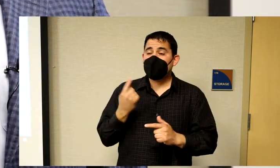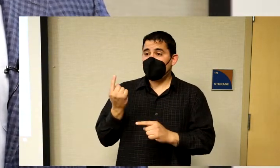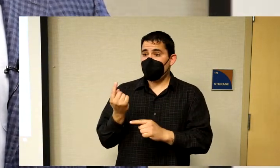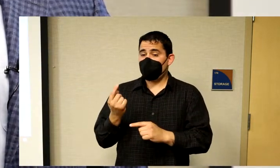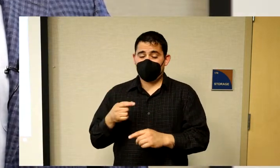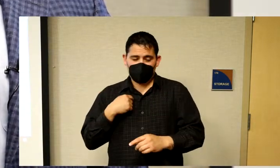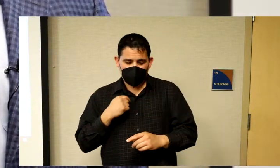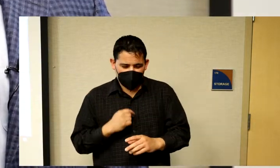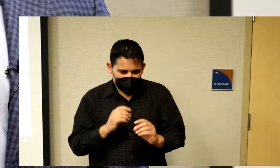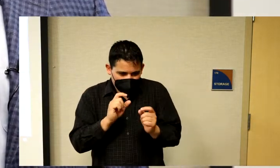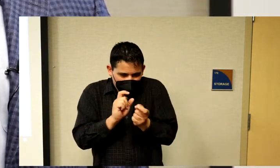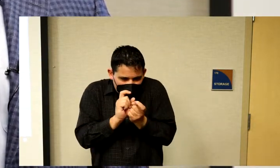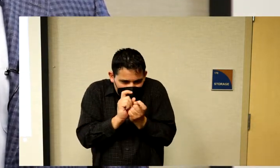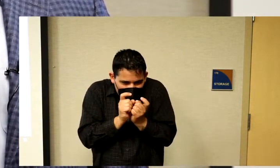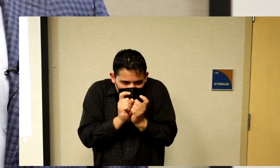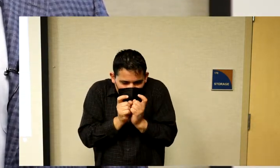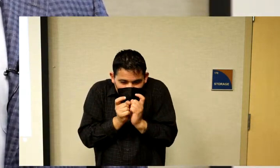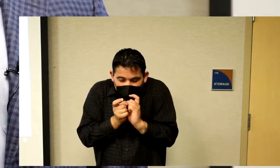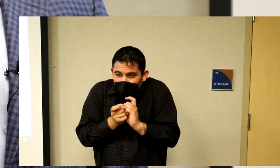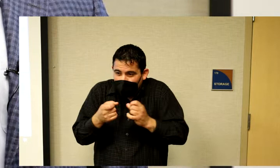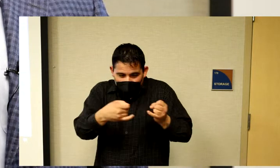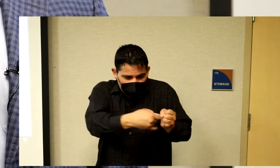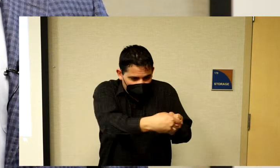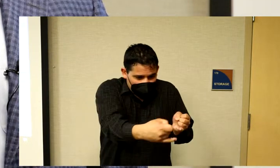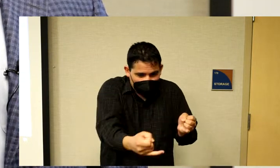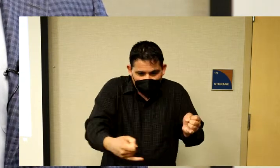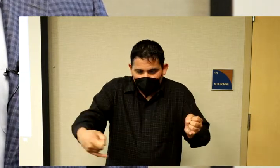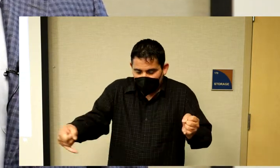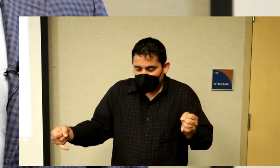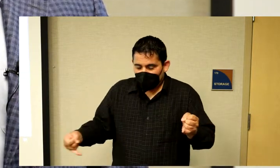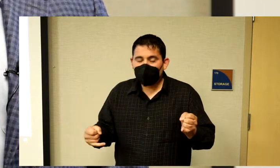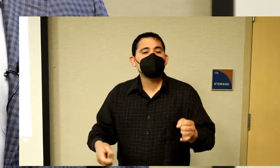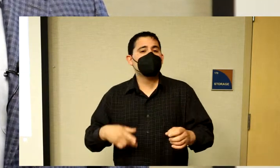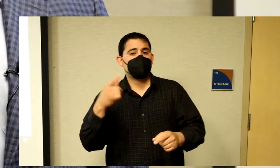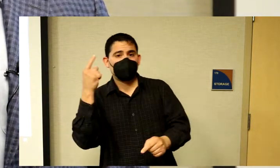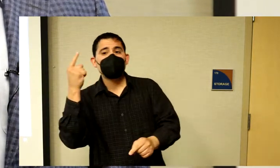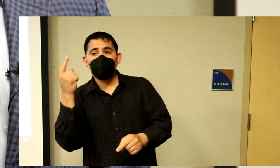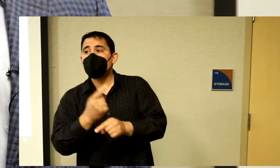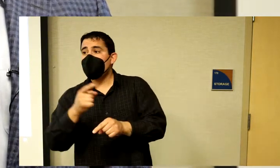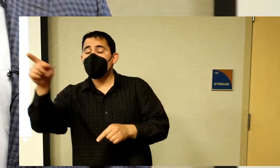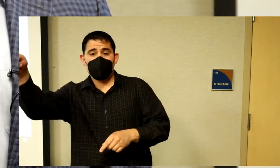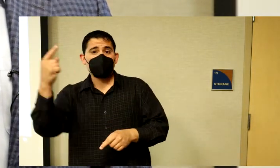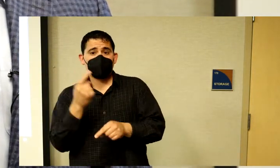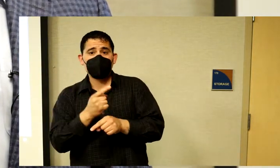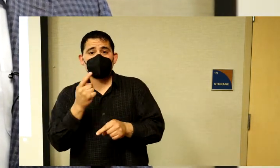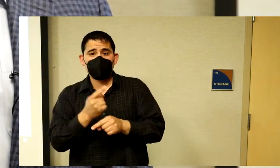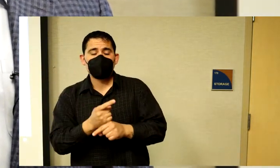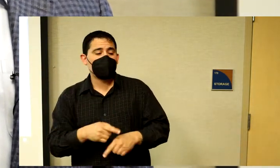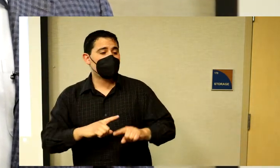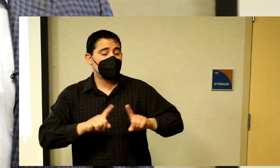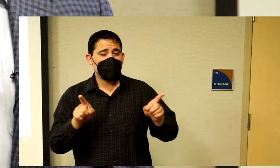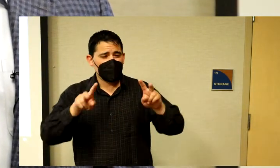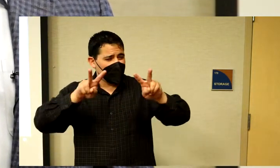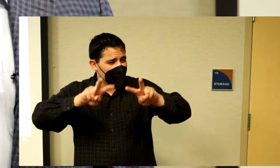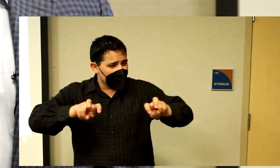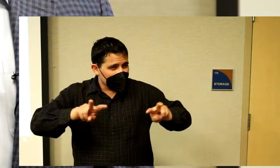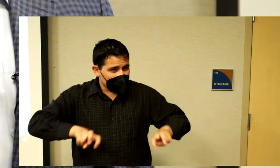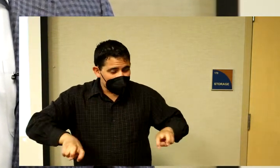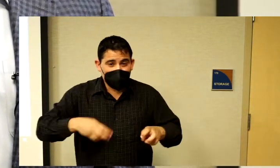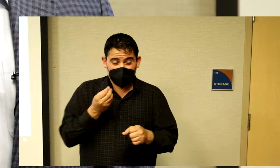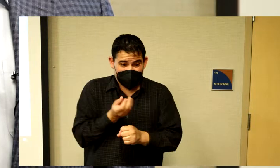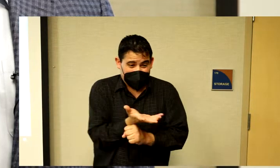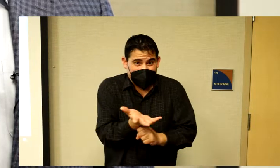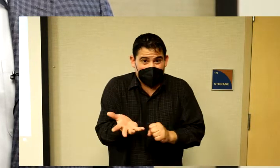have to do something like that, because if we just continue to analyze 7 different maps, we're all gonna come with 5 different